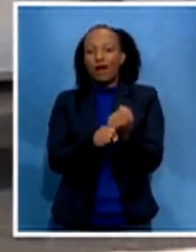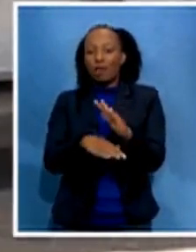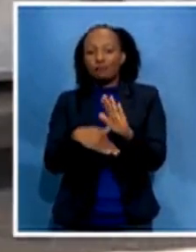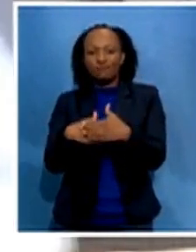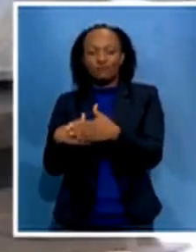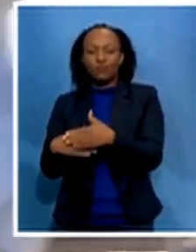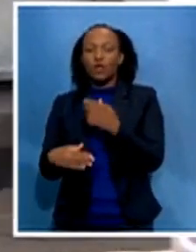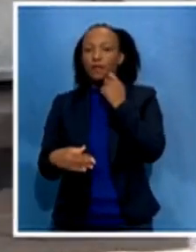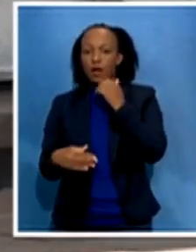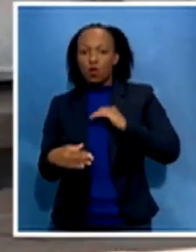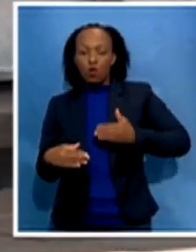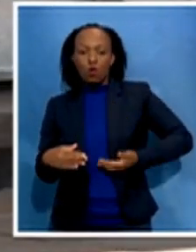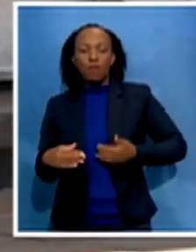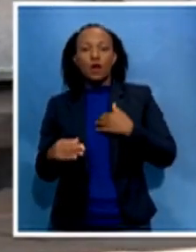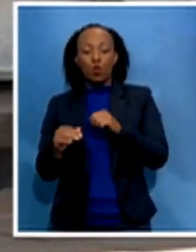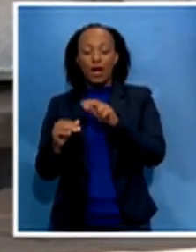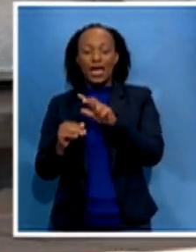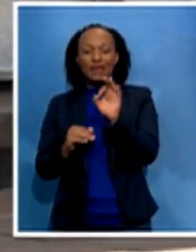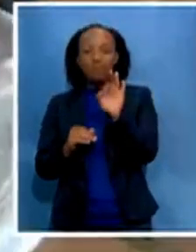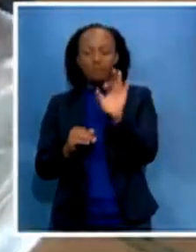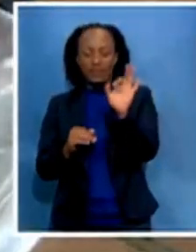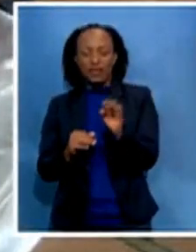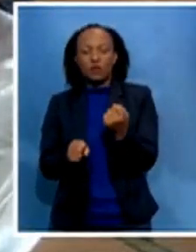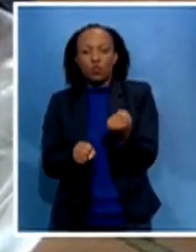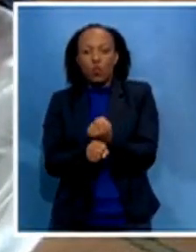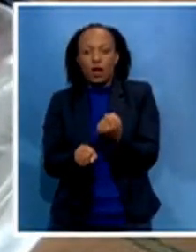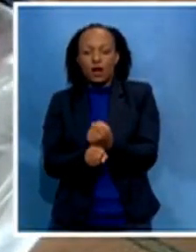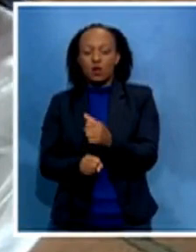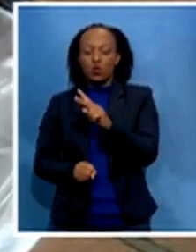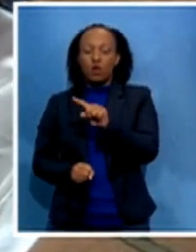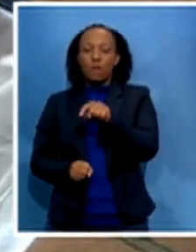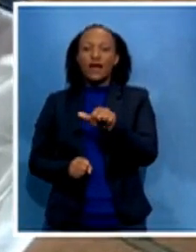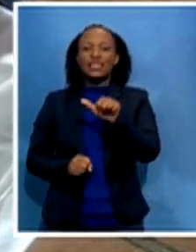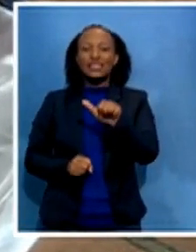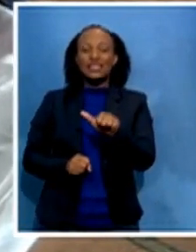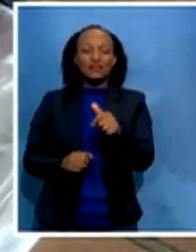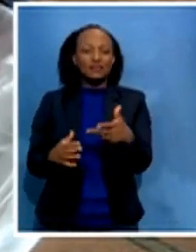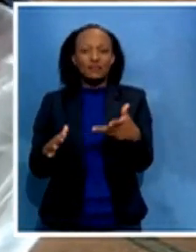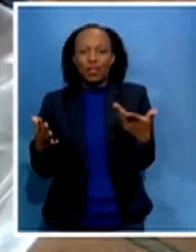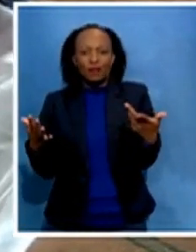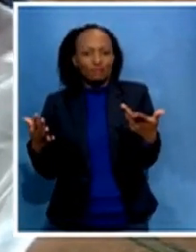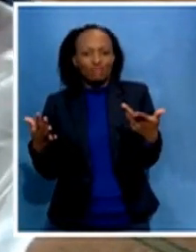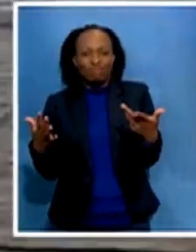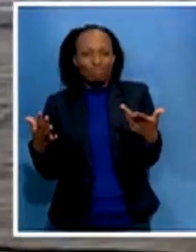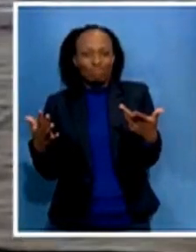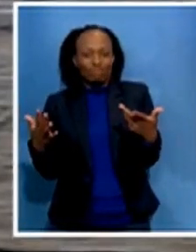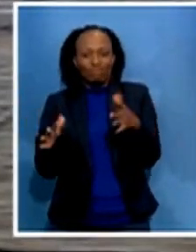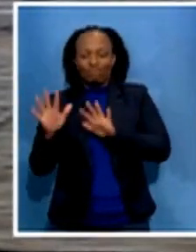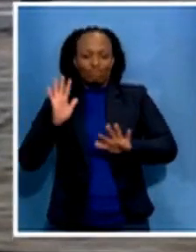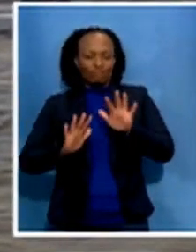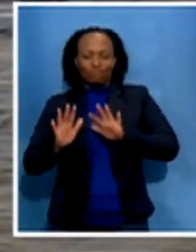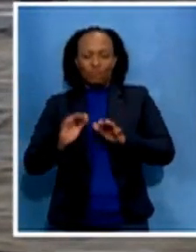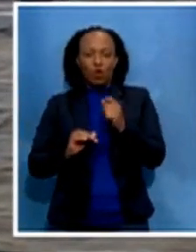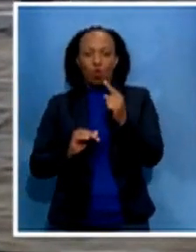employees. 2.6 million migrant workers were left stranded overnight. 1 million made it back home, many of them making that